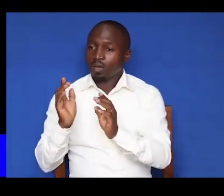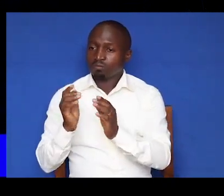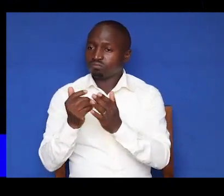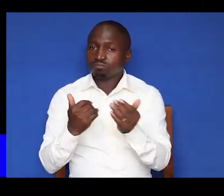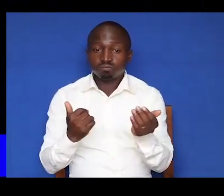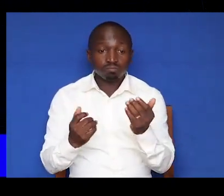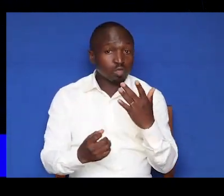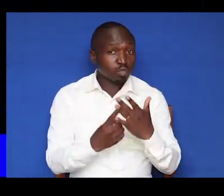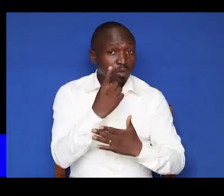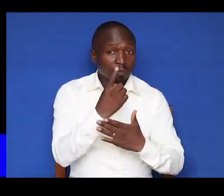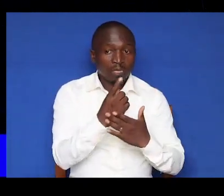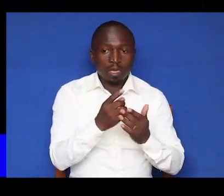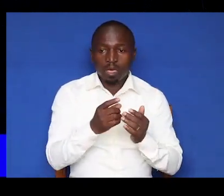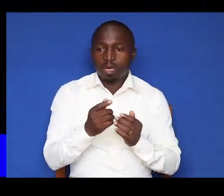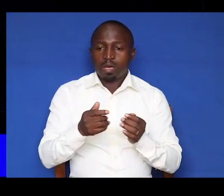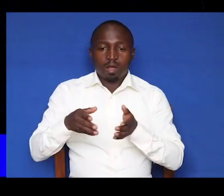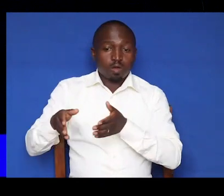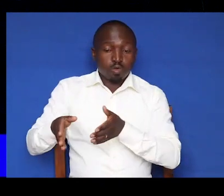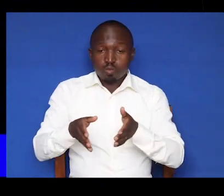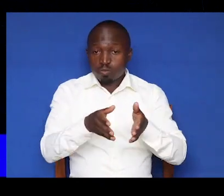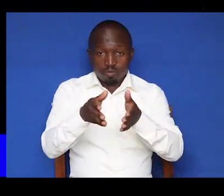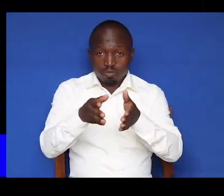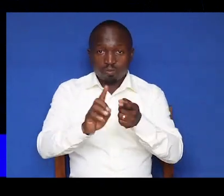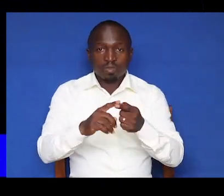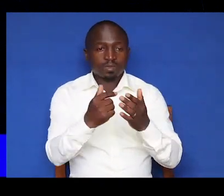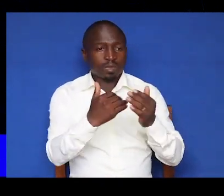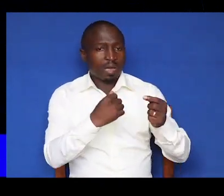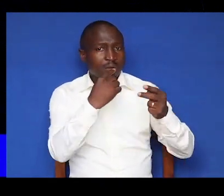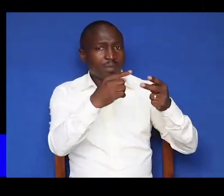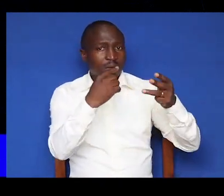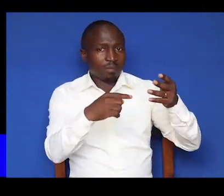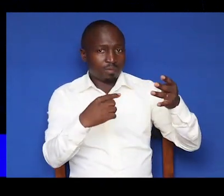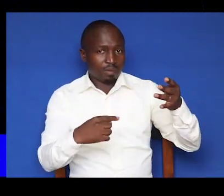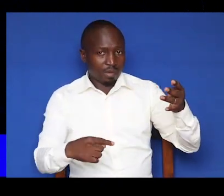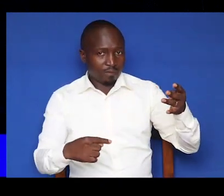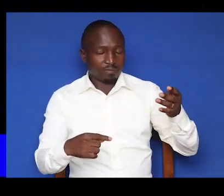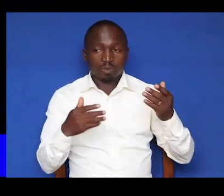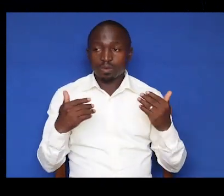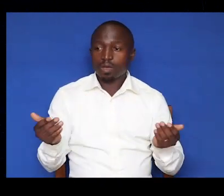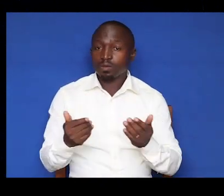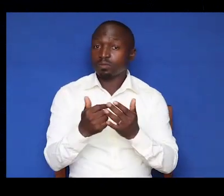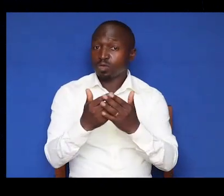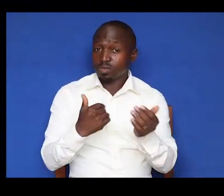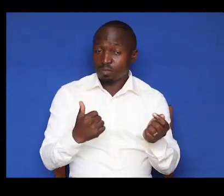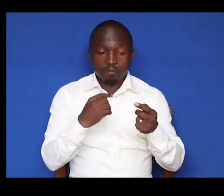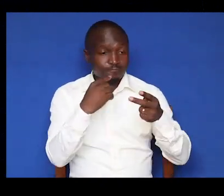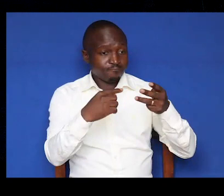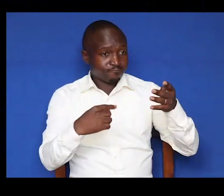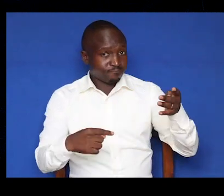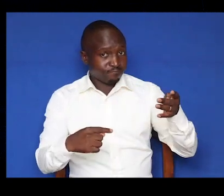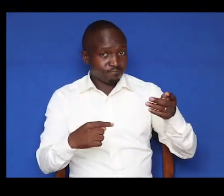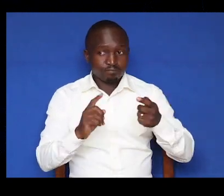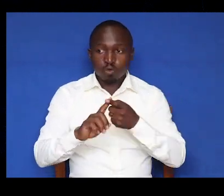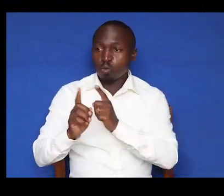currents made by combined factors. So the combined factors for